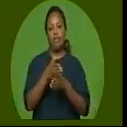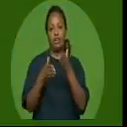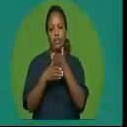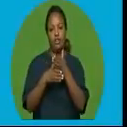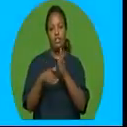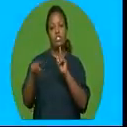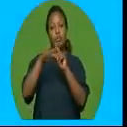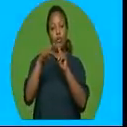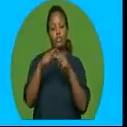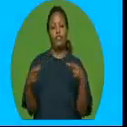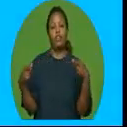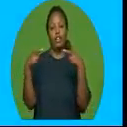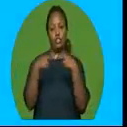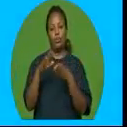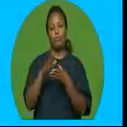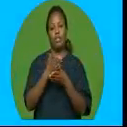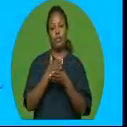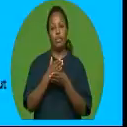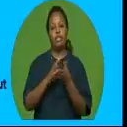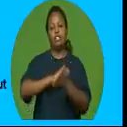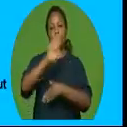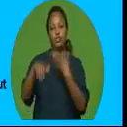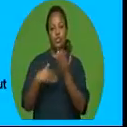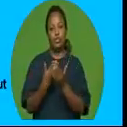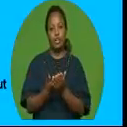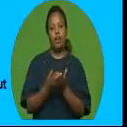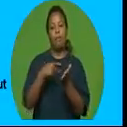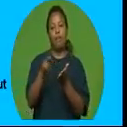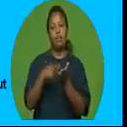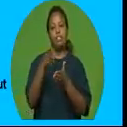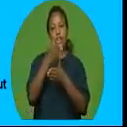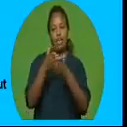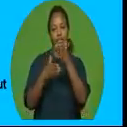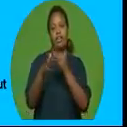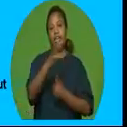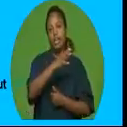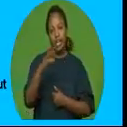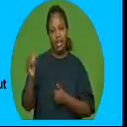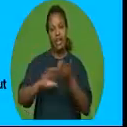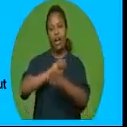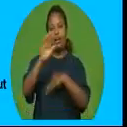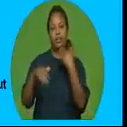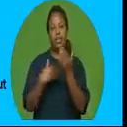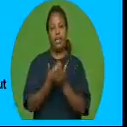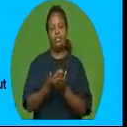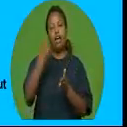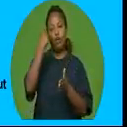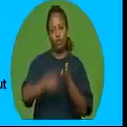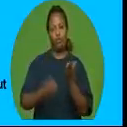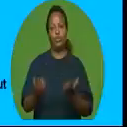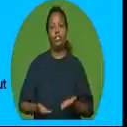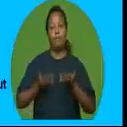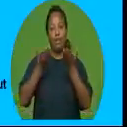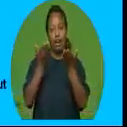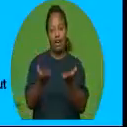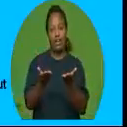price level. The positive relationship between the general price level and the aggregate